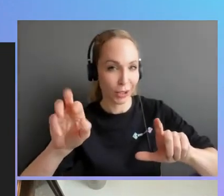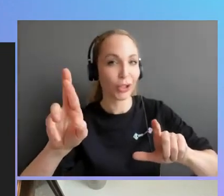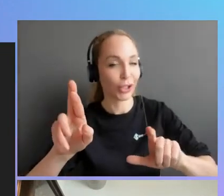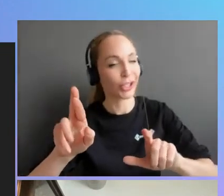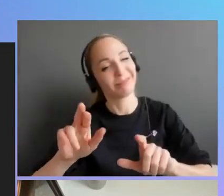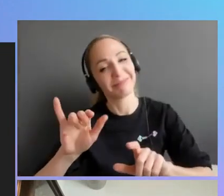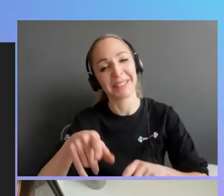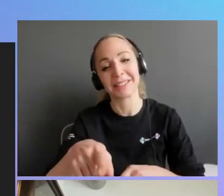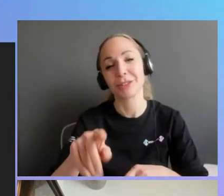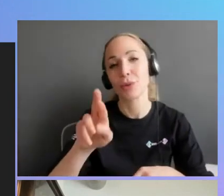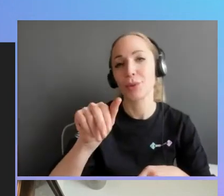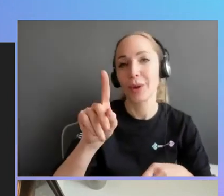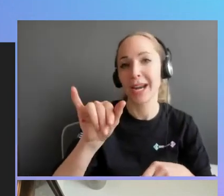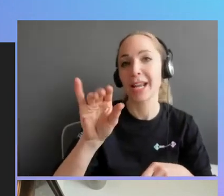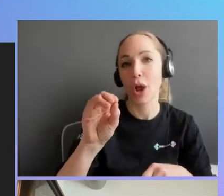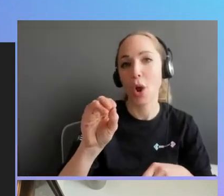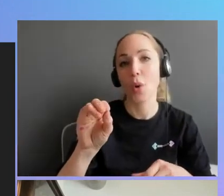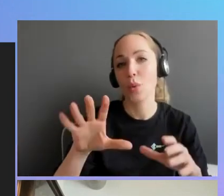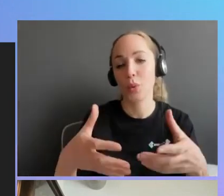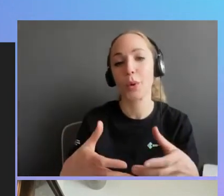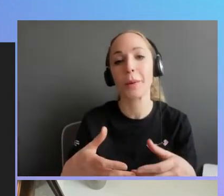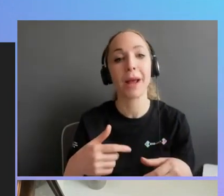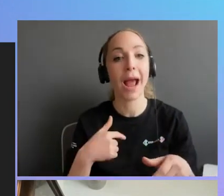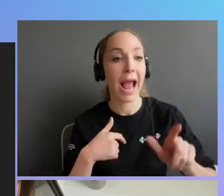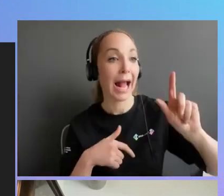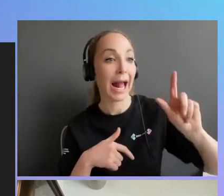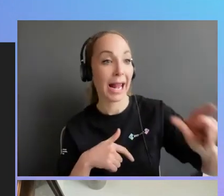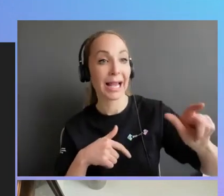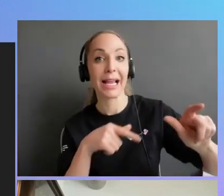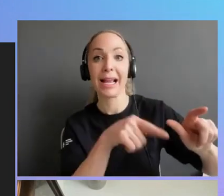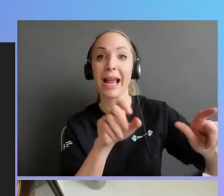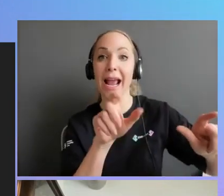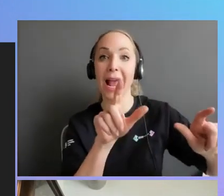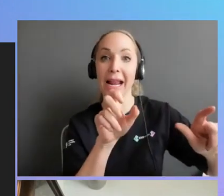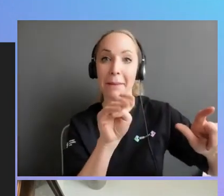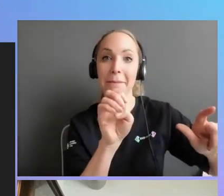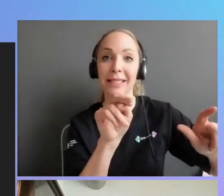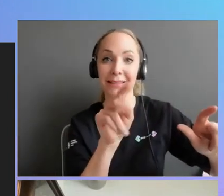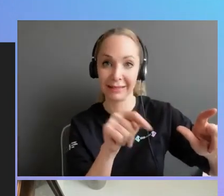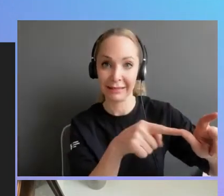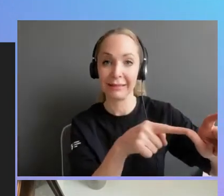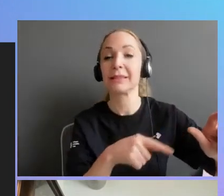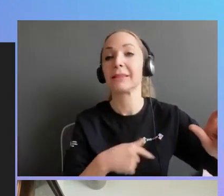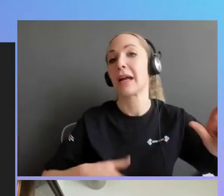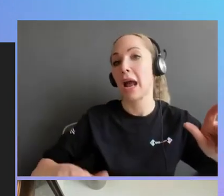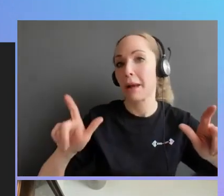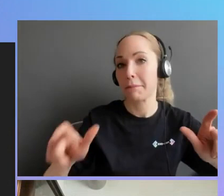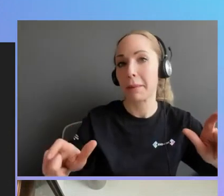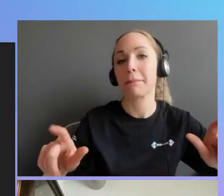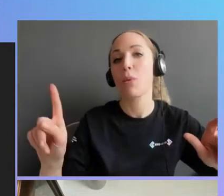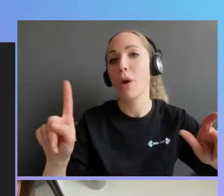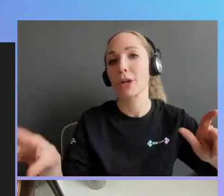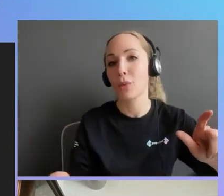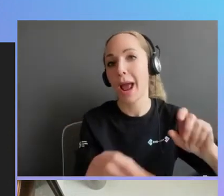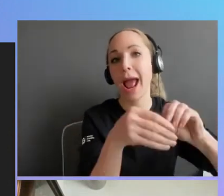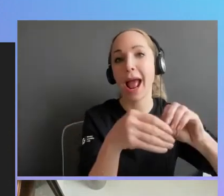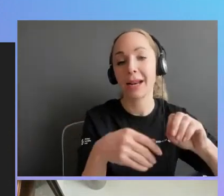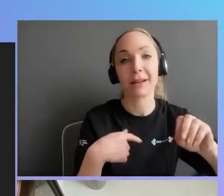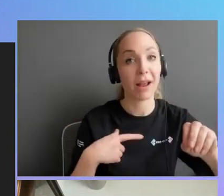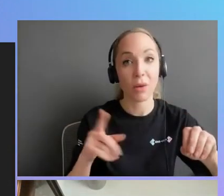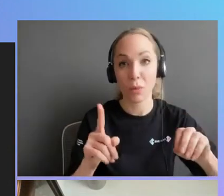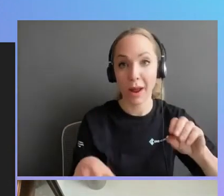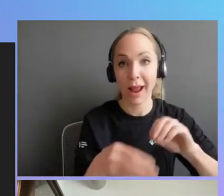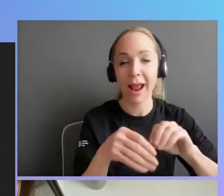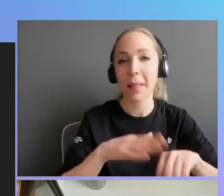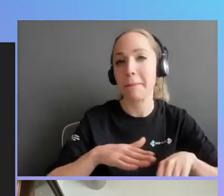it. And I can choose where to add the annotation. I'll put it on the bottom, let's say. So as soon as I click